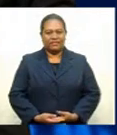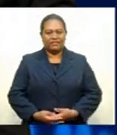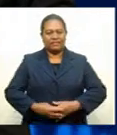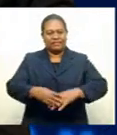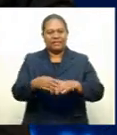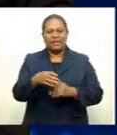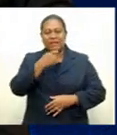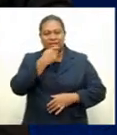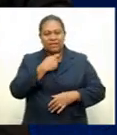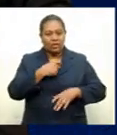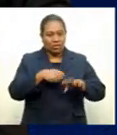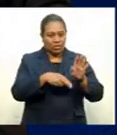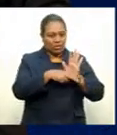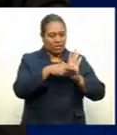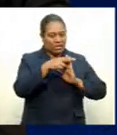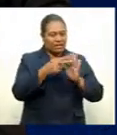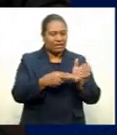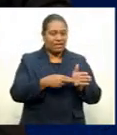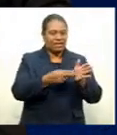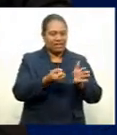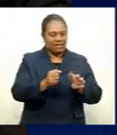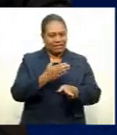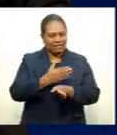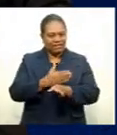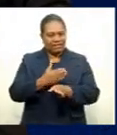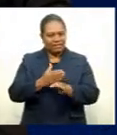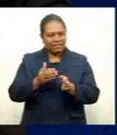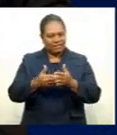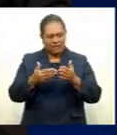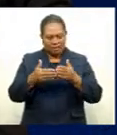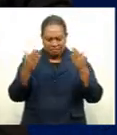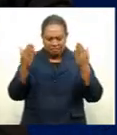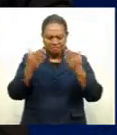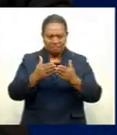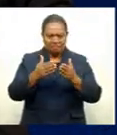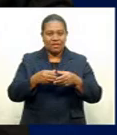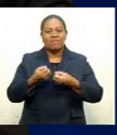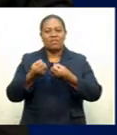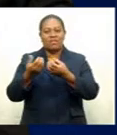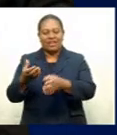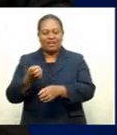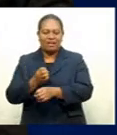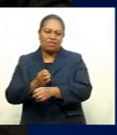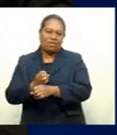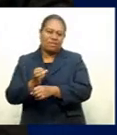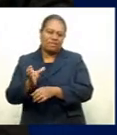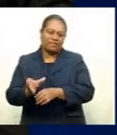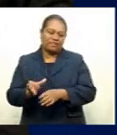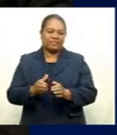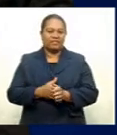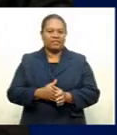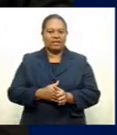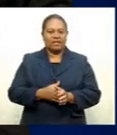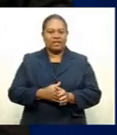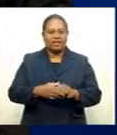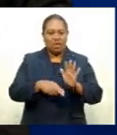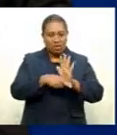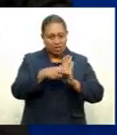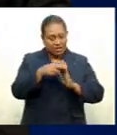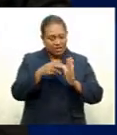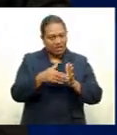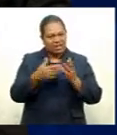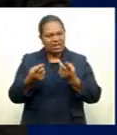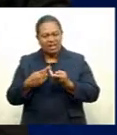A few resorts in Nadi that are still operating say their main priority now is to provide employment. The Radisson Blue Resort and the